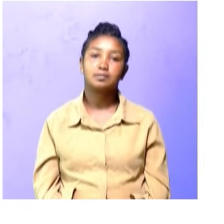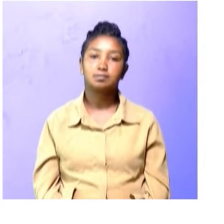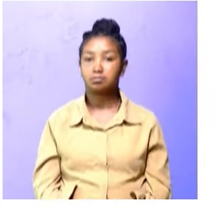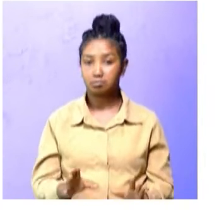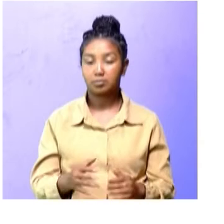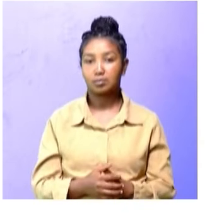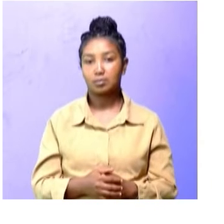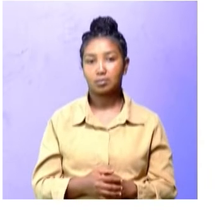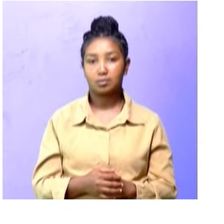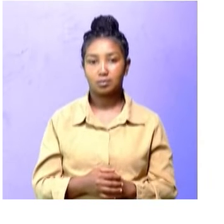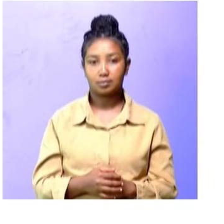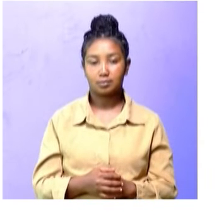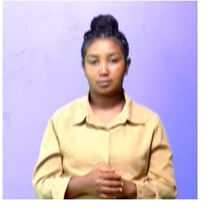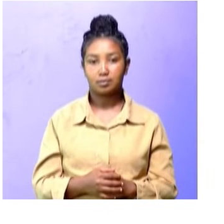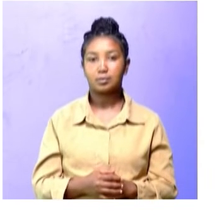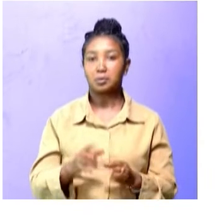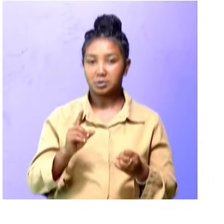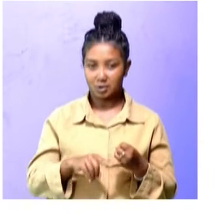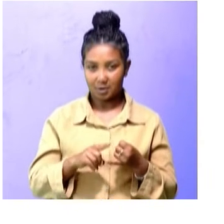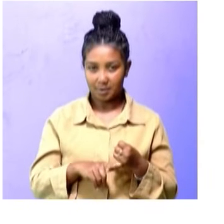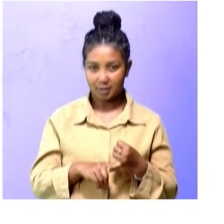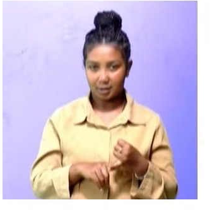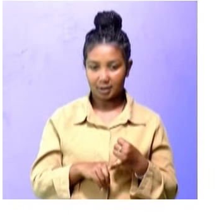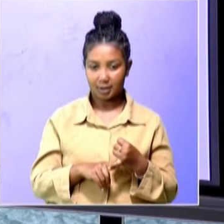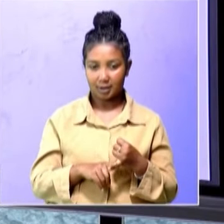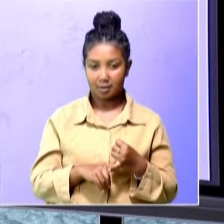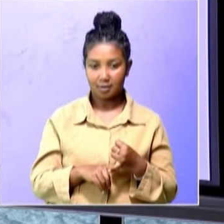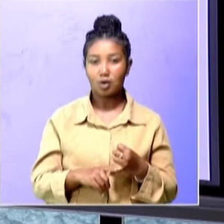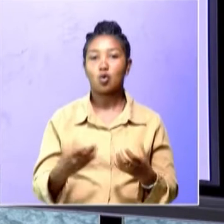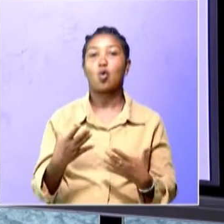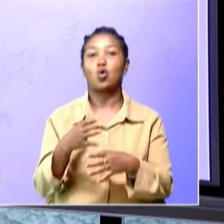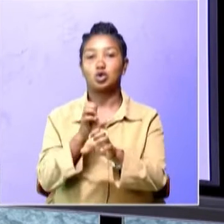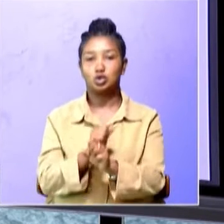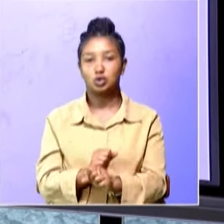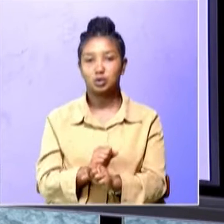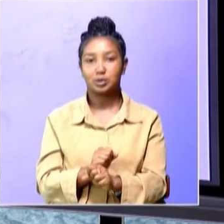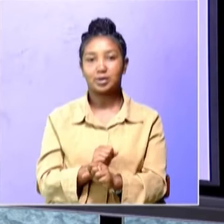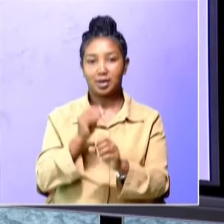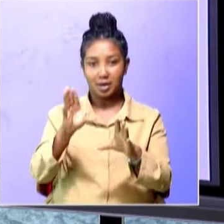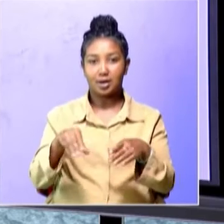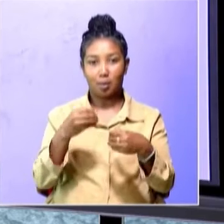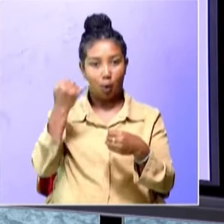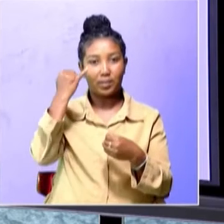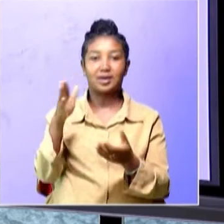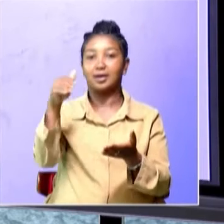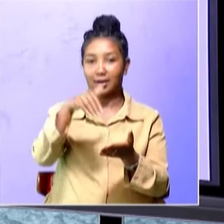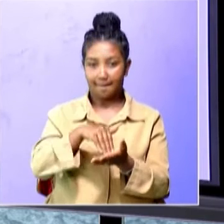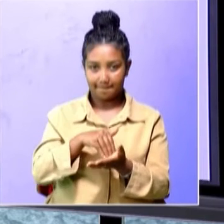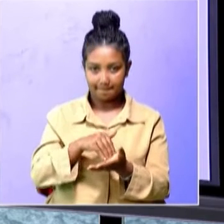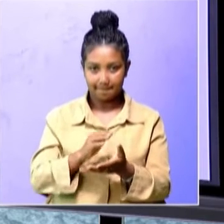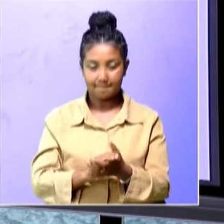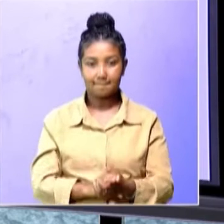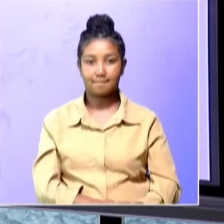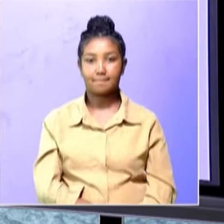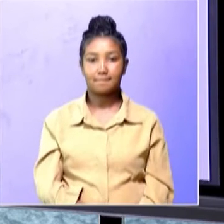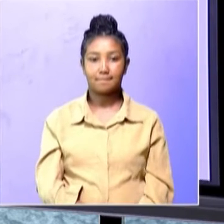etc. All right, let's come to our conclusion, which means let's give our opinion again.